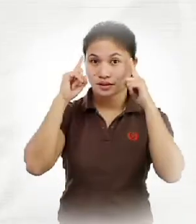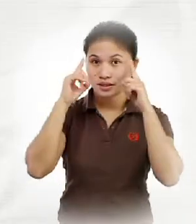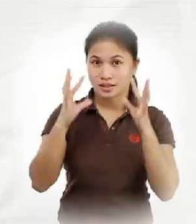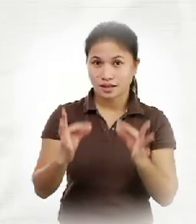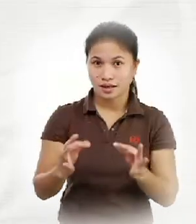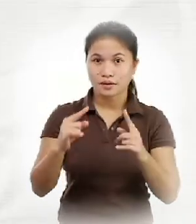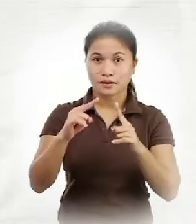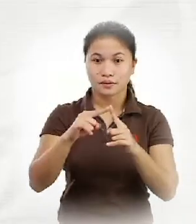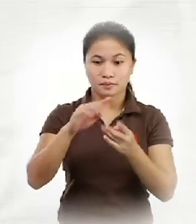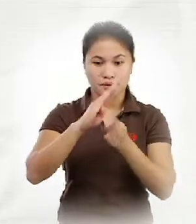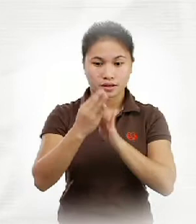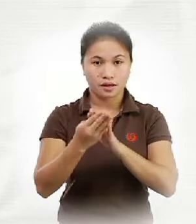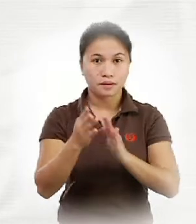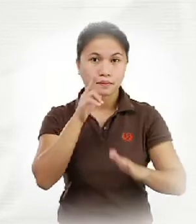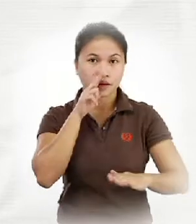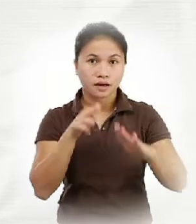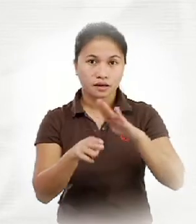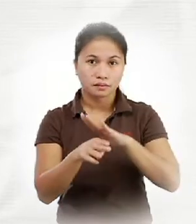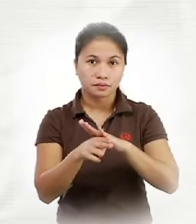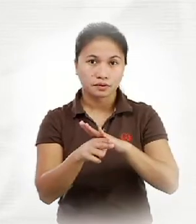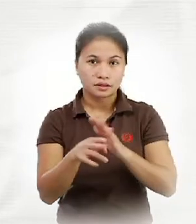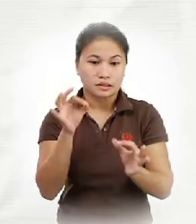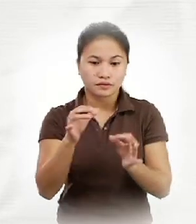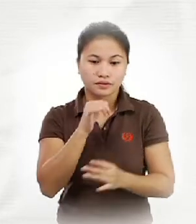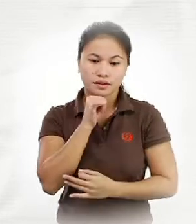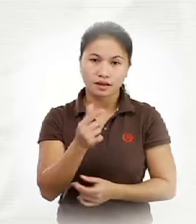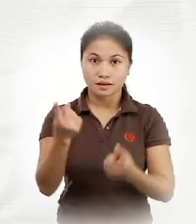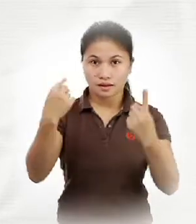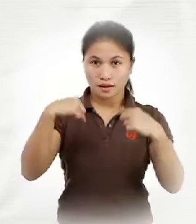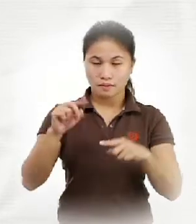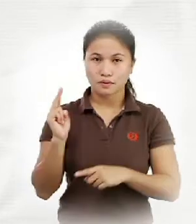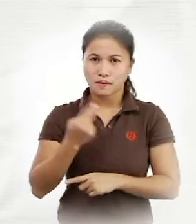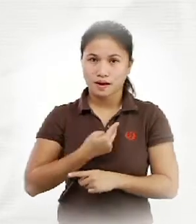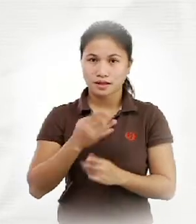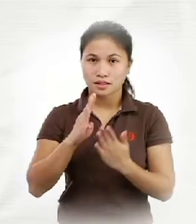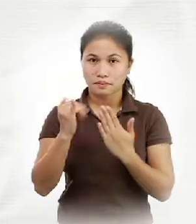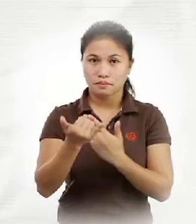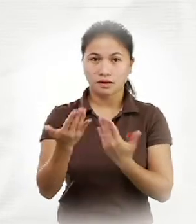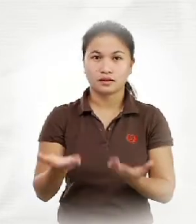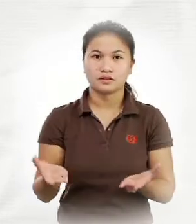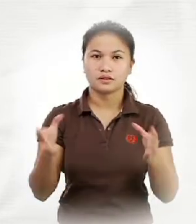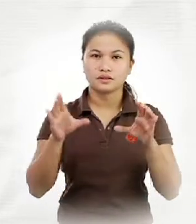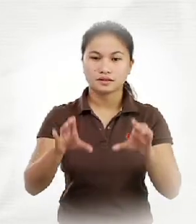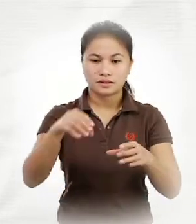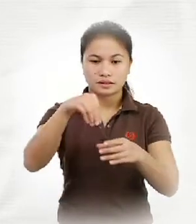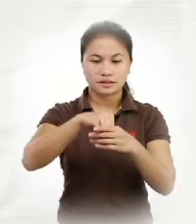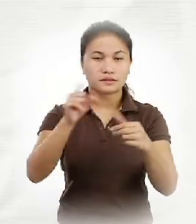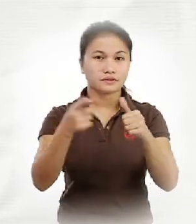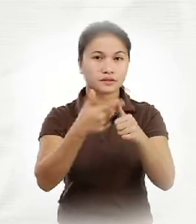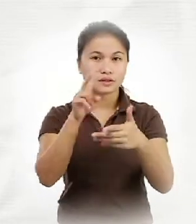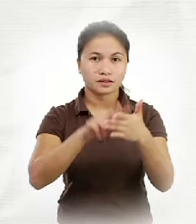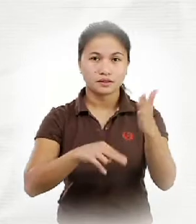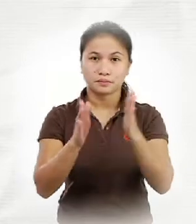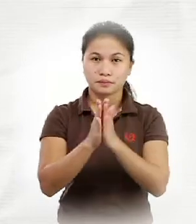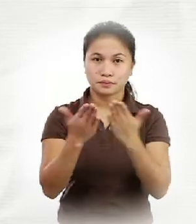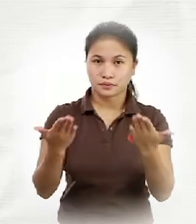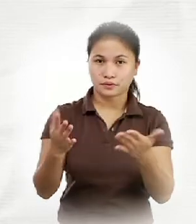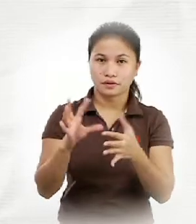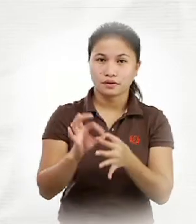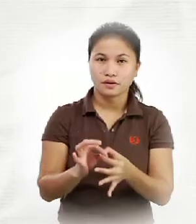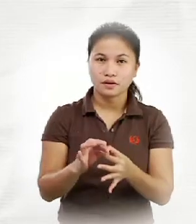humble. It will not come to us by chance. In the first reading from the book of Sirach, we see